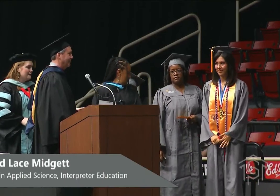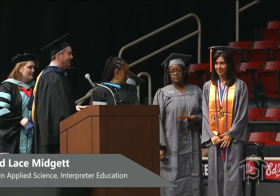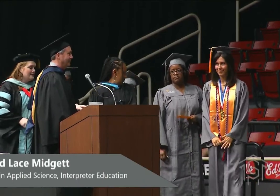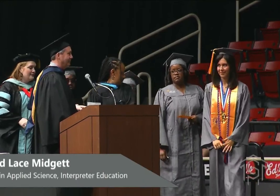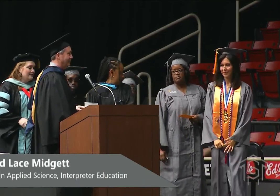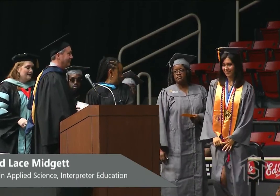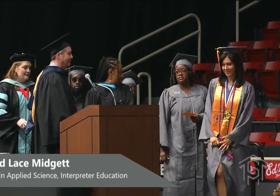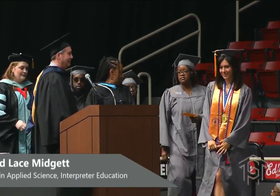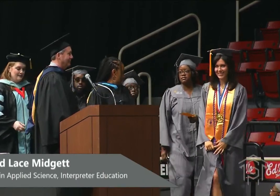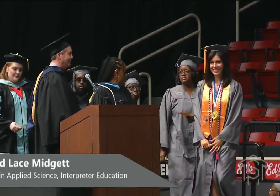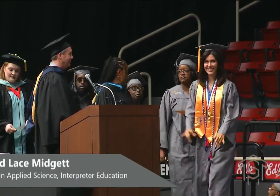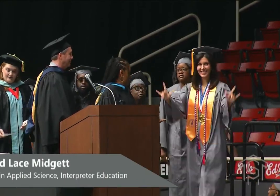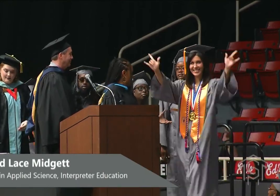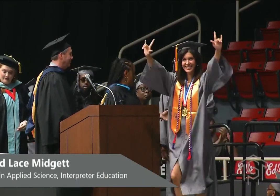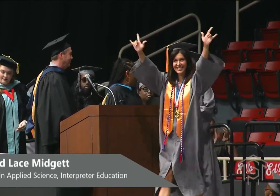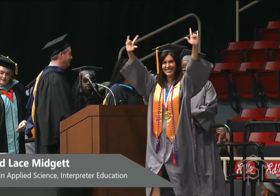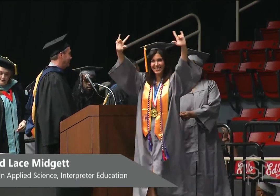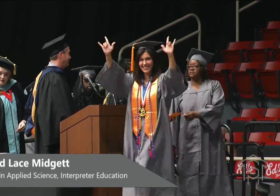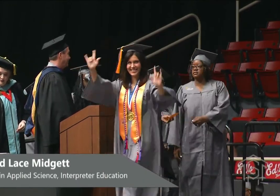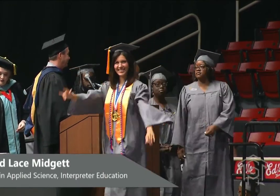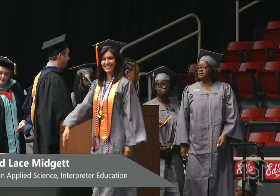Emerald Lace Midget.